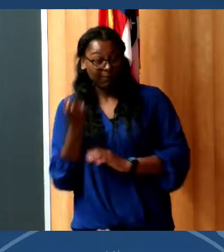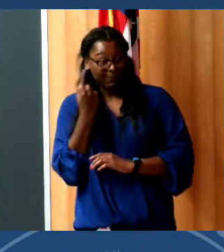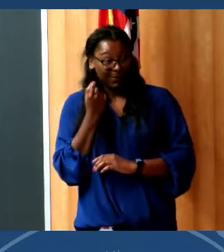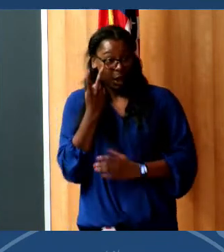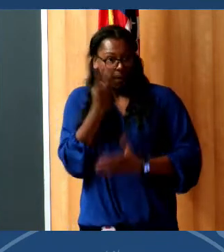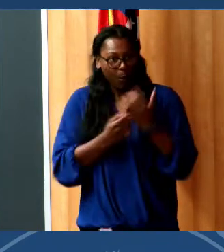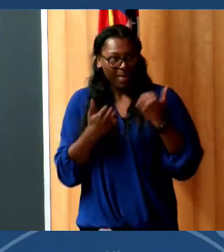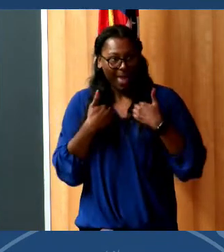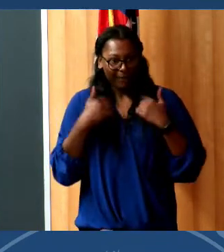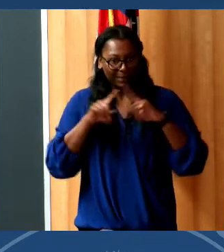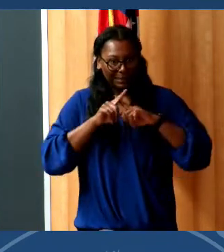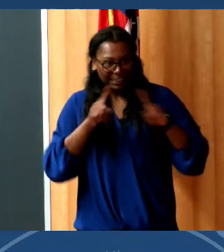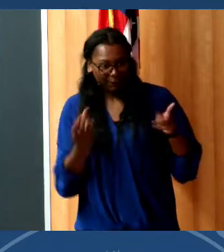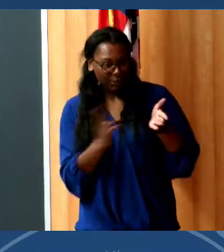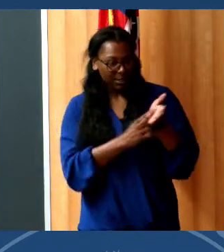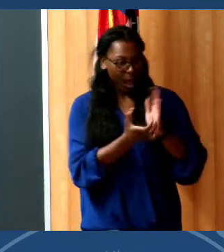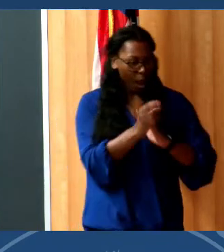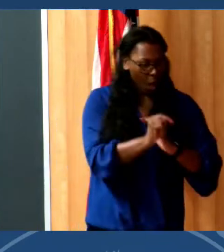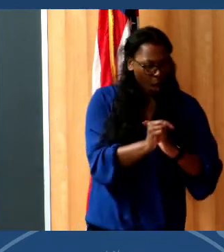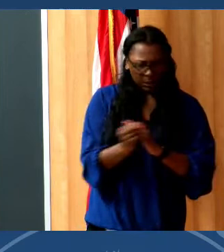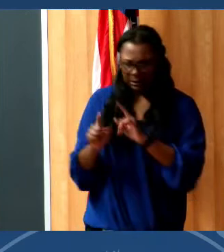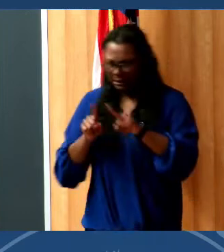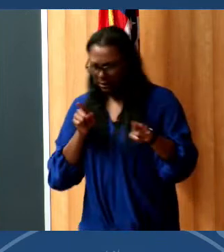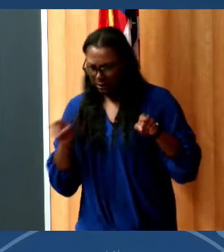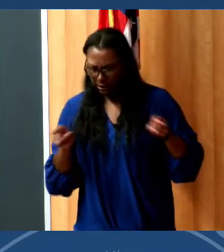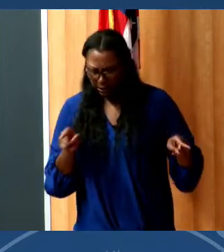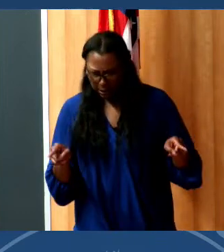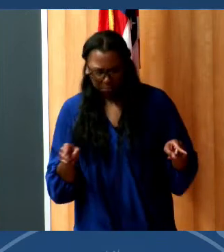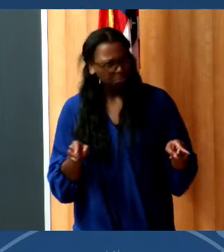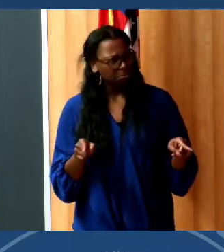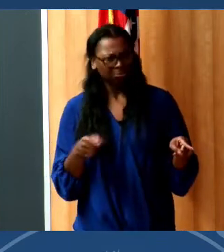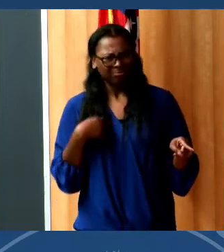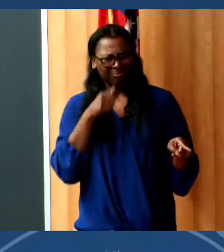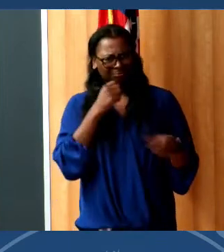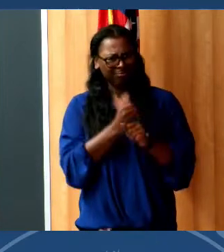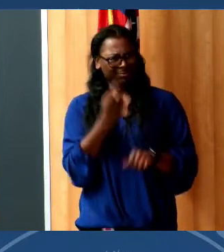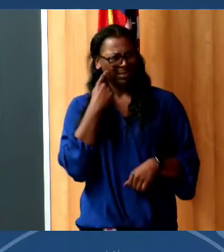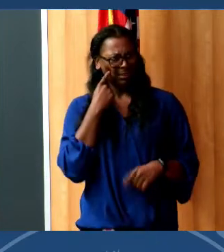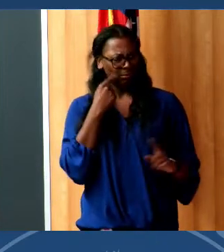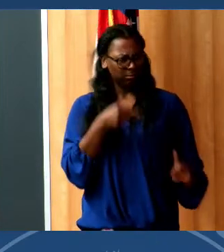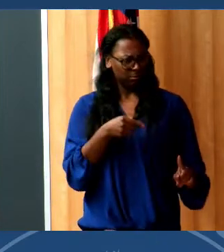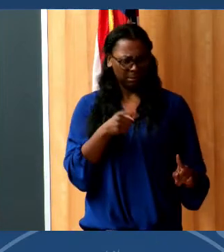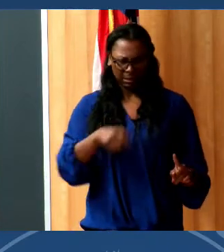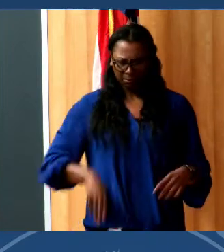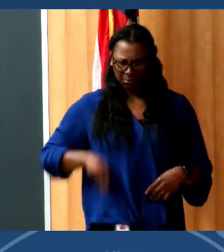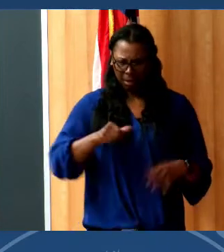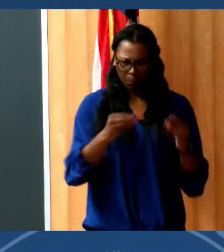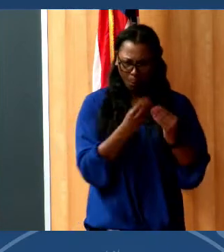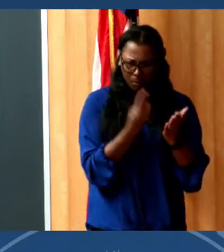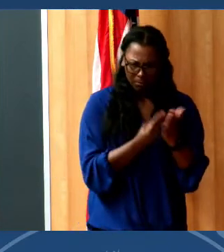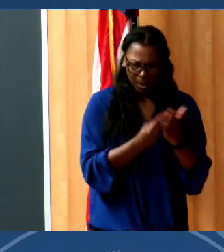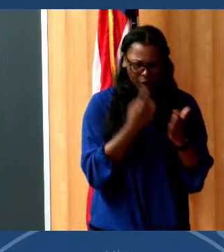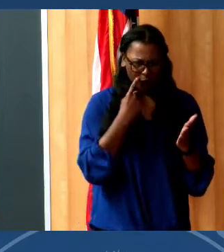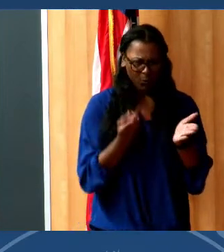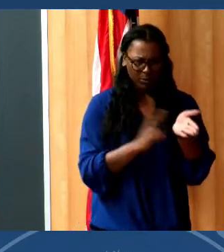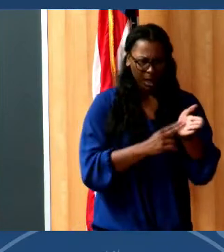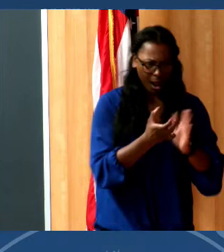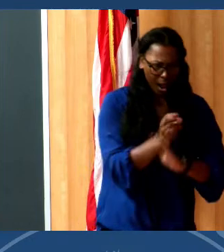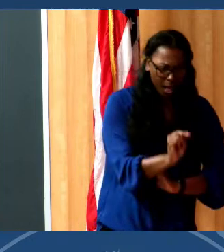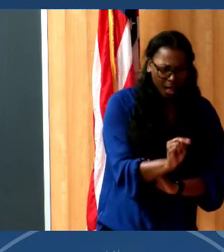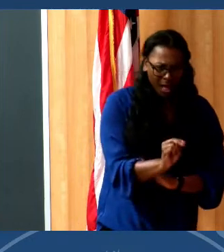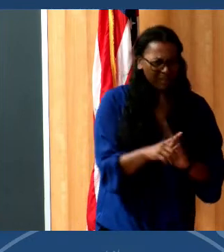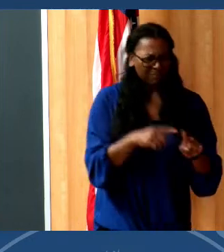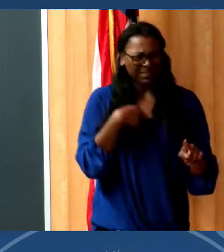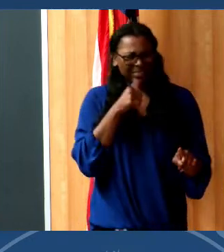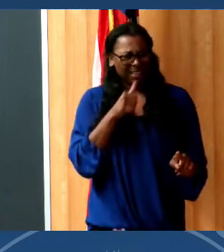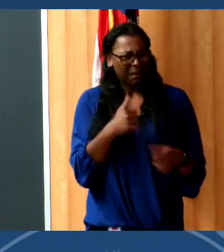different sign-ons, which makes a lot of sense for Book Nook because they get an extra amount of money for each sign-on, but it doesn't make